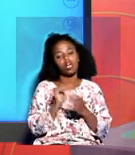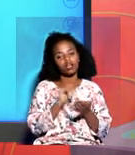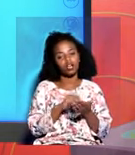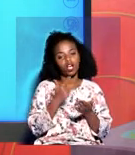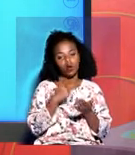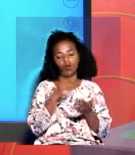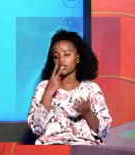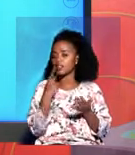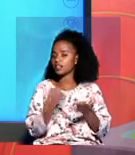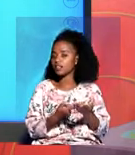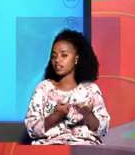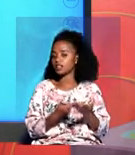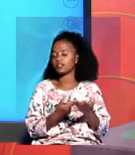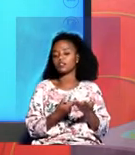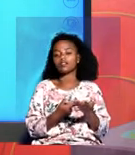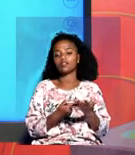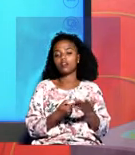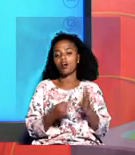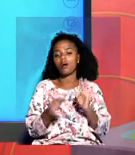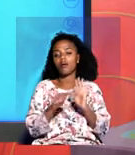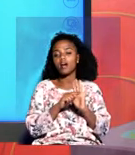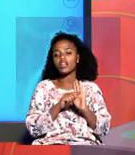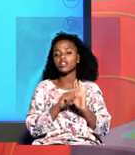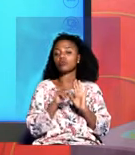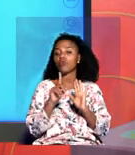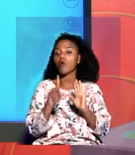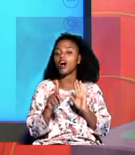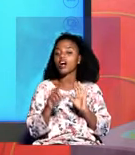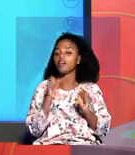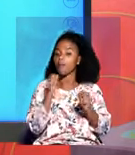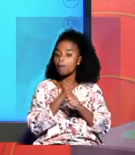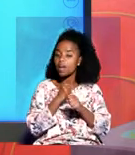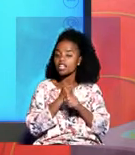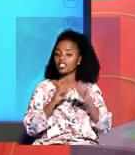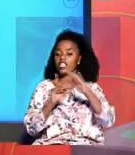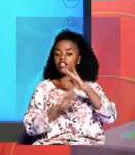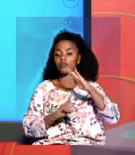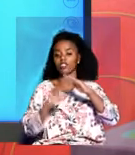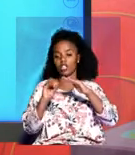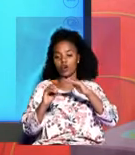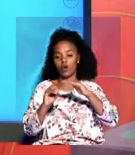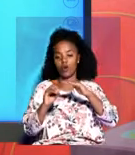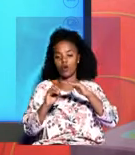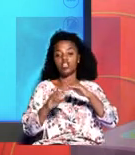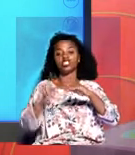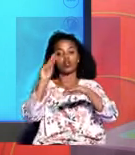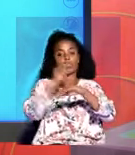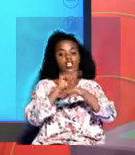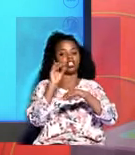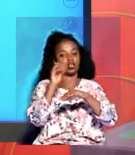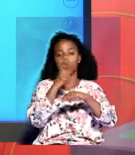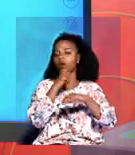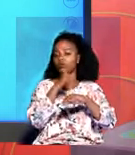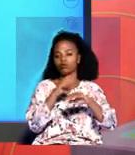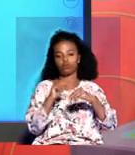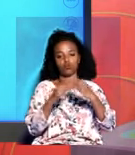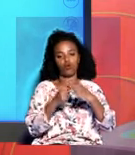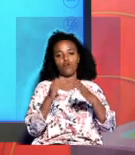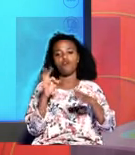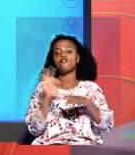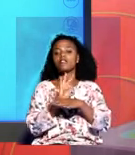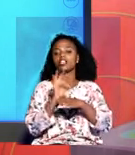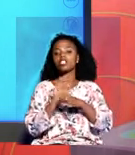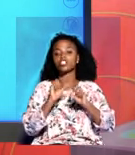Again, when you see this one, minus 1 makes the denominator 0 but not the numerator. Therefore, the function has a